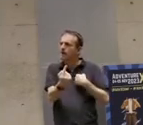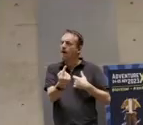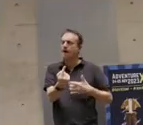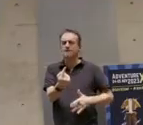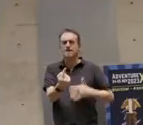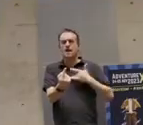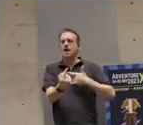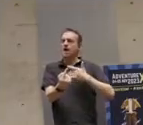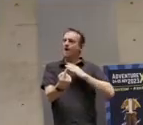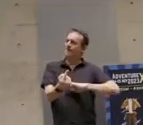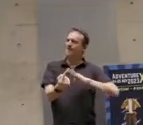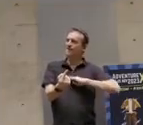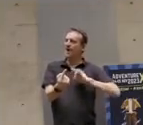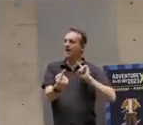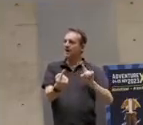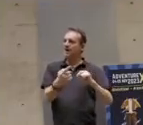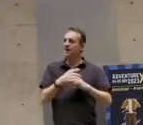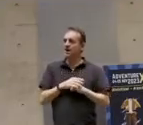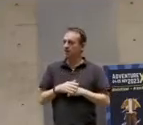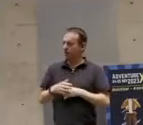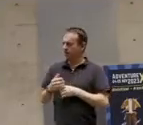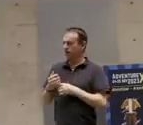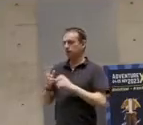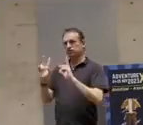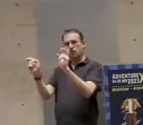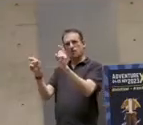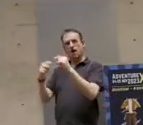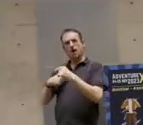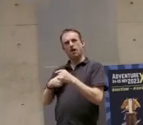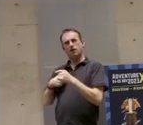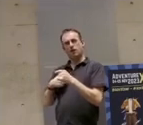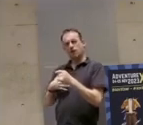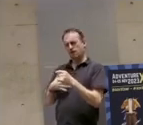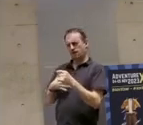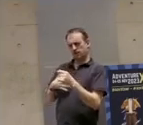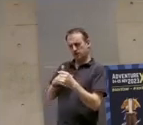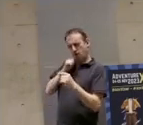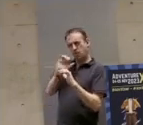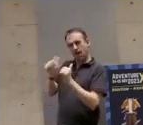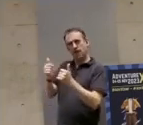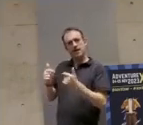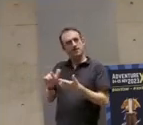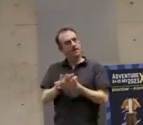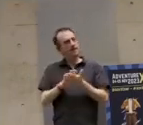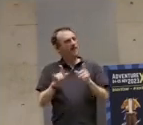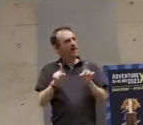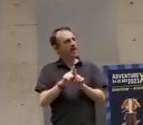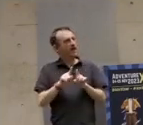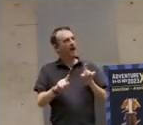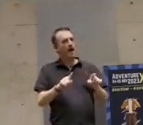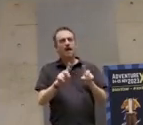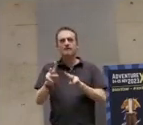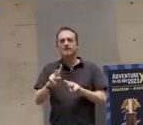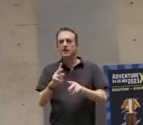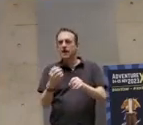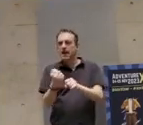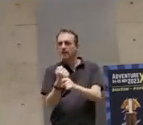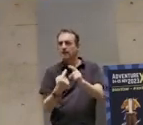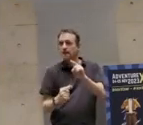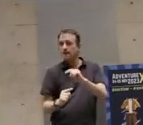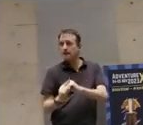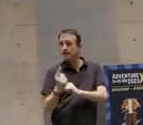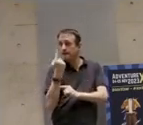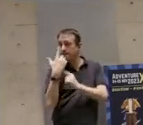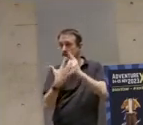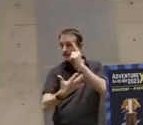satisfying. My unfamiliarity with the genre led me feeling as though I was discovering video games for the first time again." And that filled